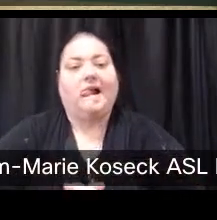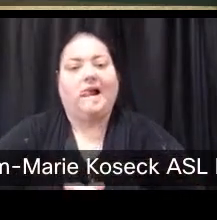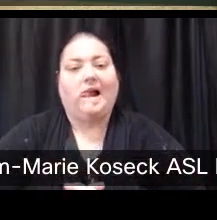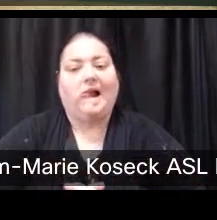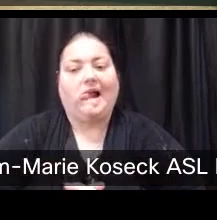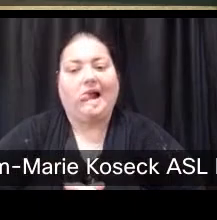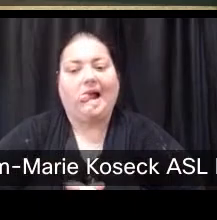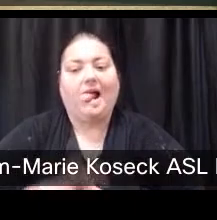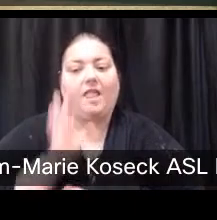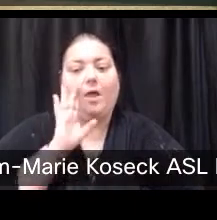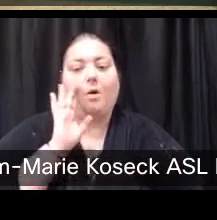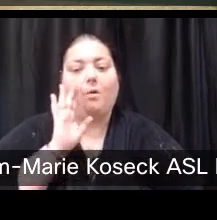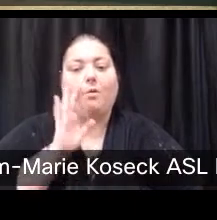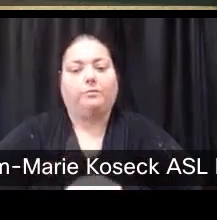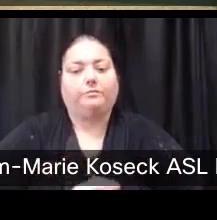Hello?